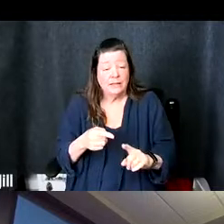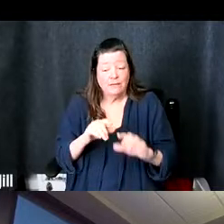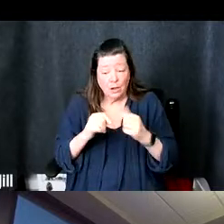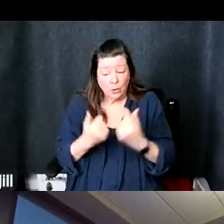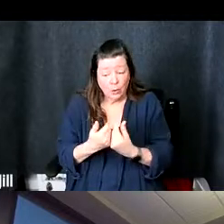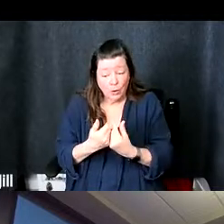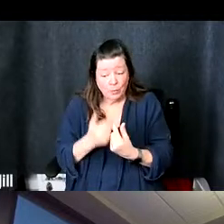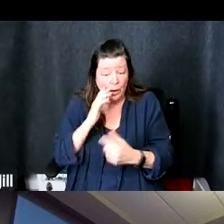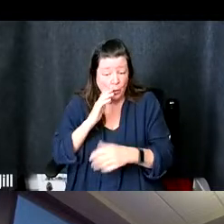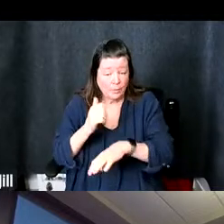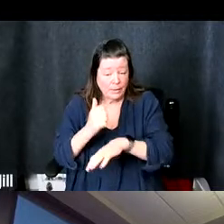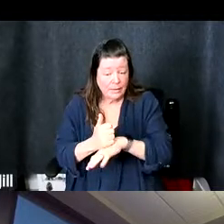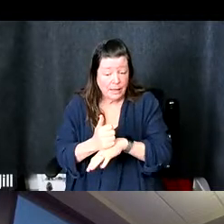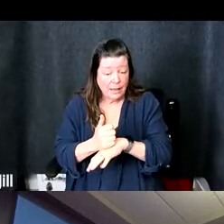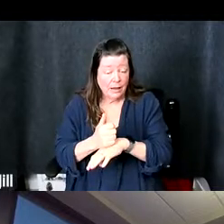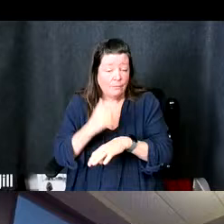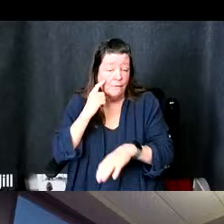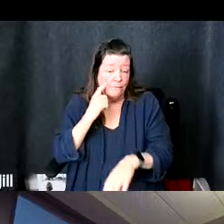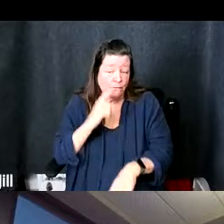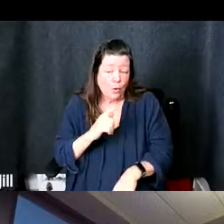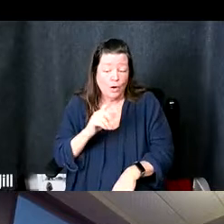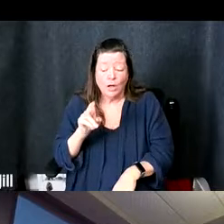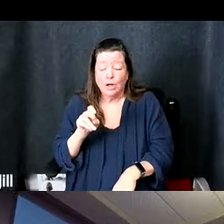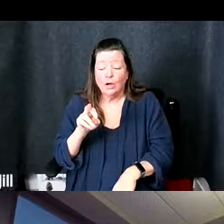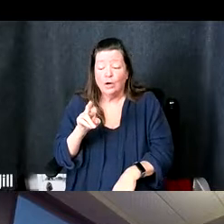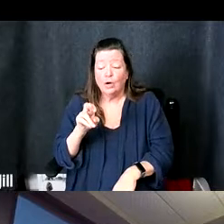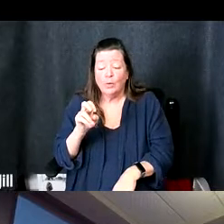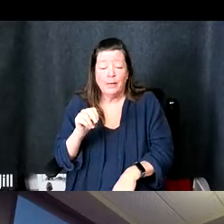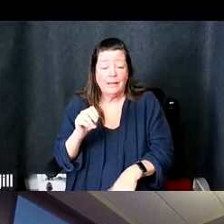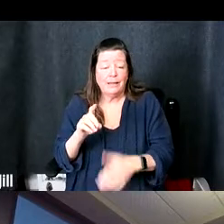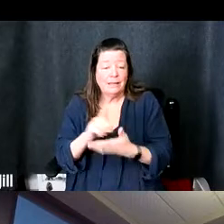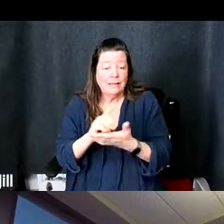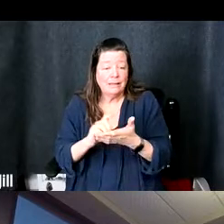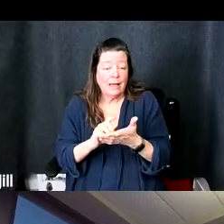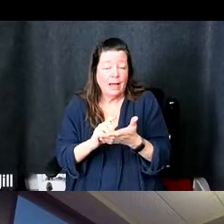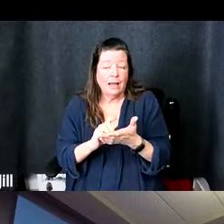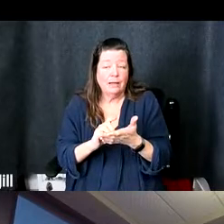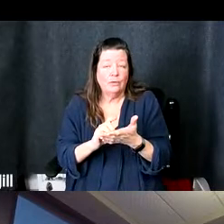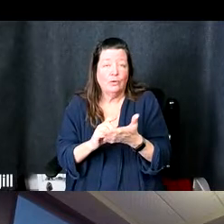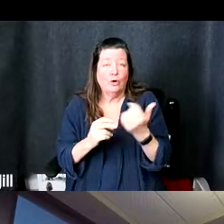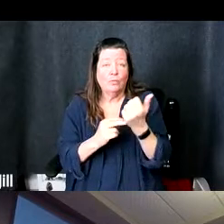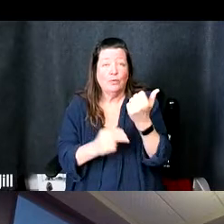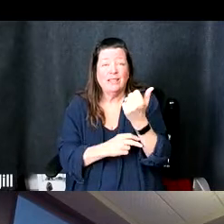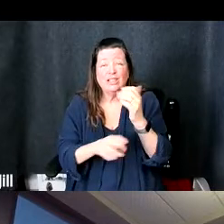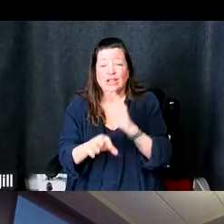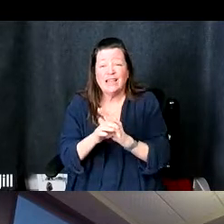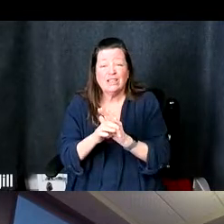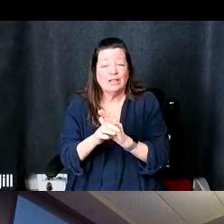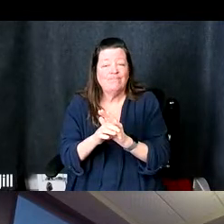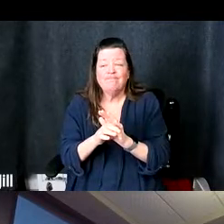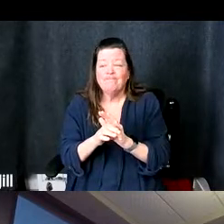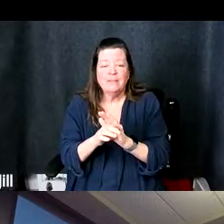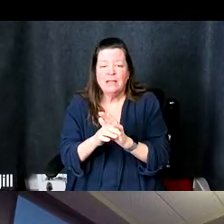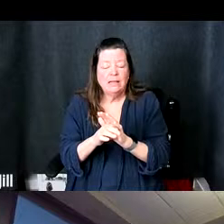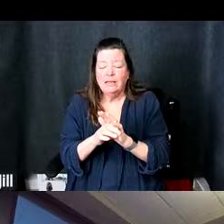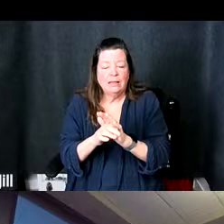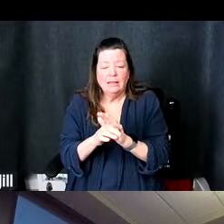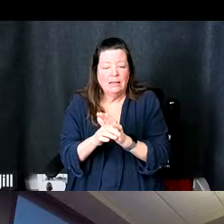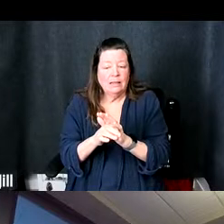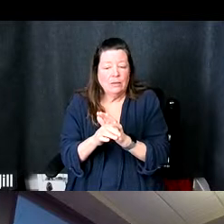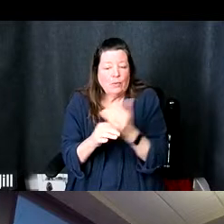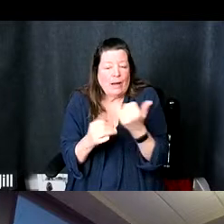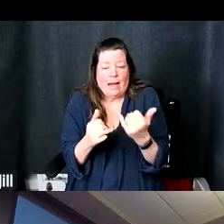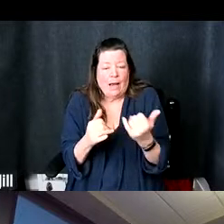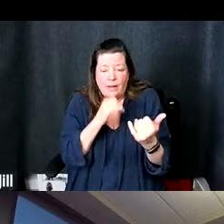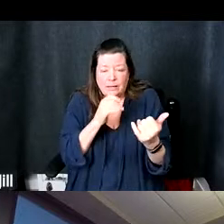going to be set up for like an urban, design or bridge type selection. That is not right now, I think, in the plans.